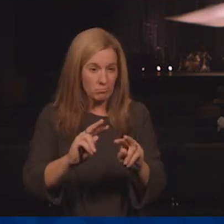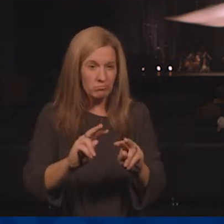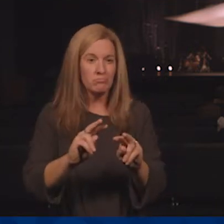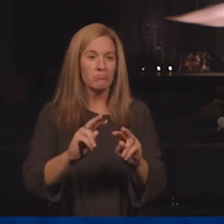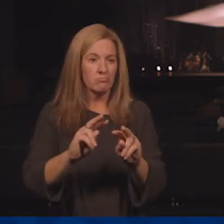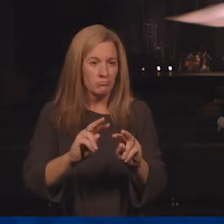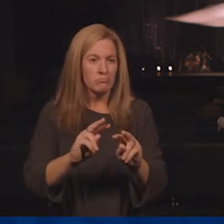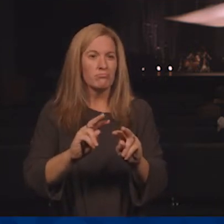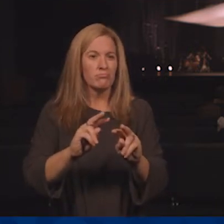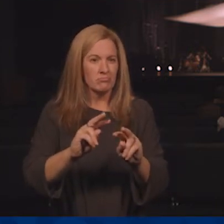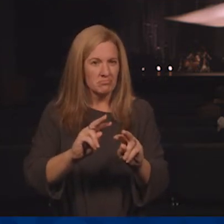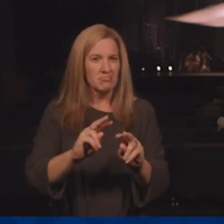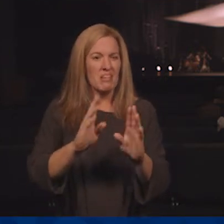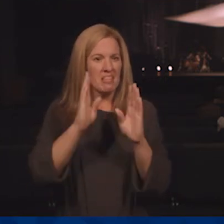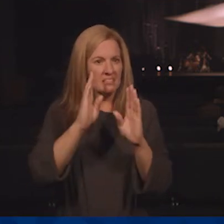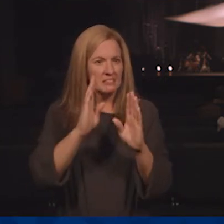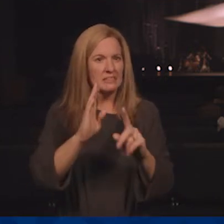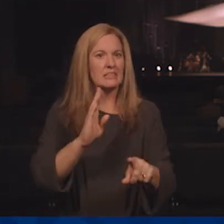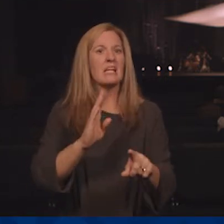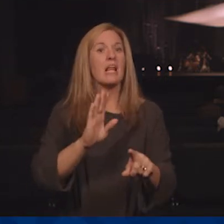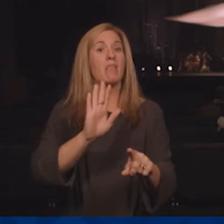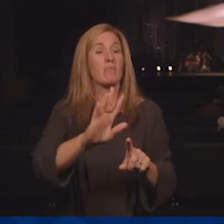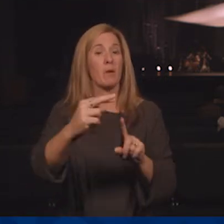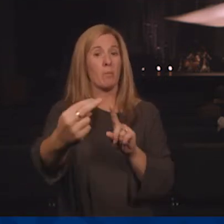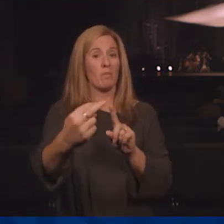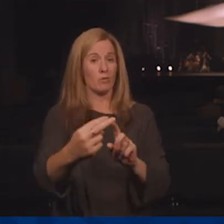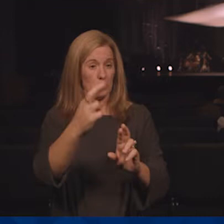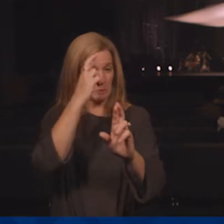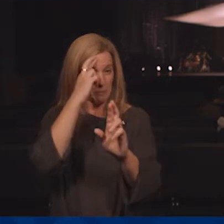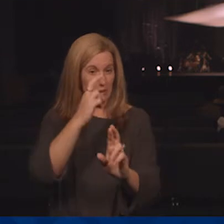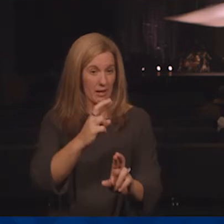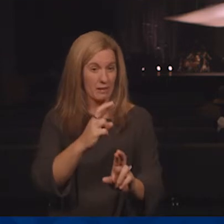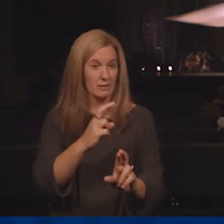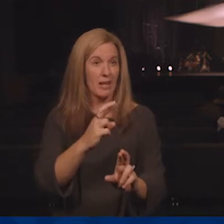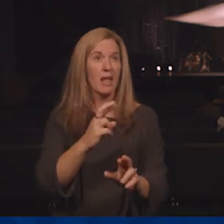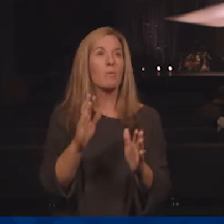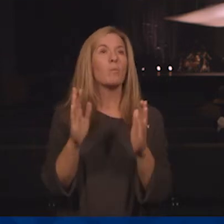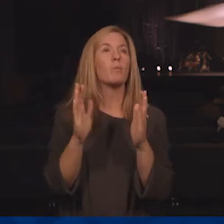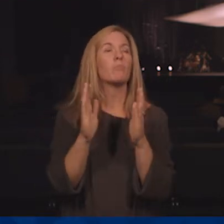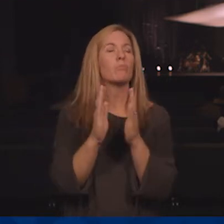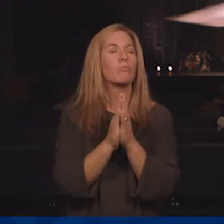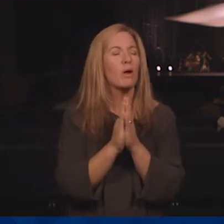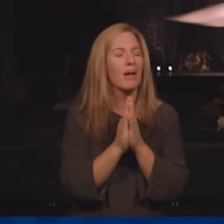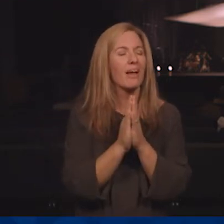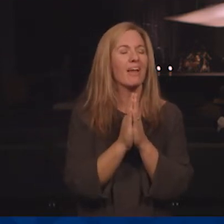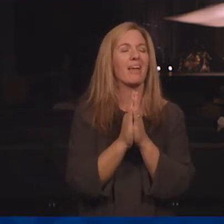view, and we pray the prayer that Vineyard people know so well, come Holy Spirit.